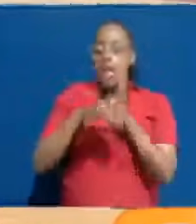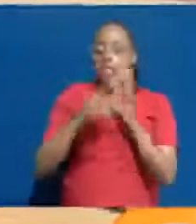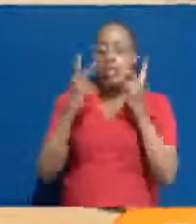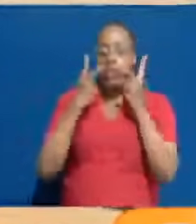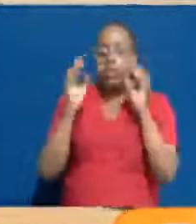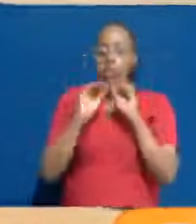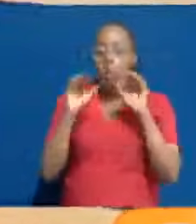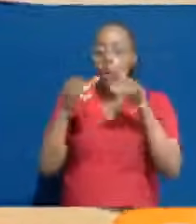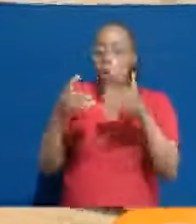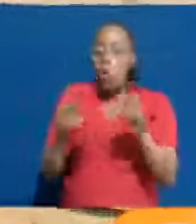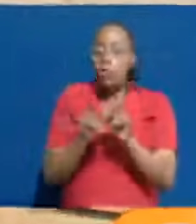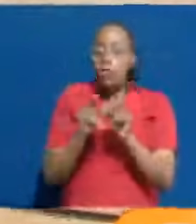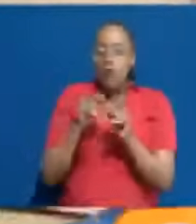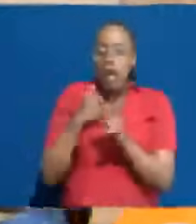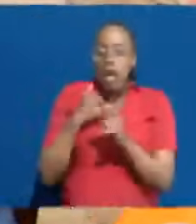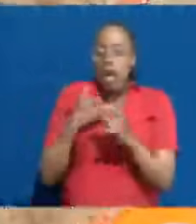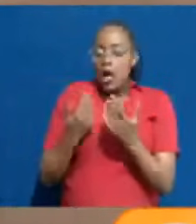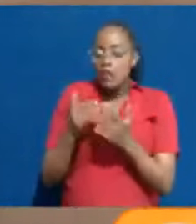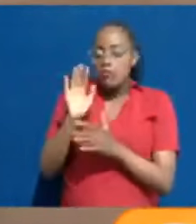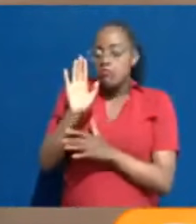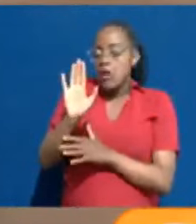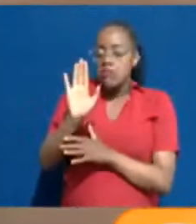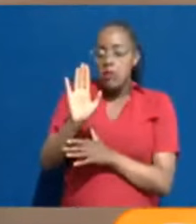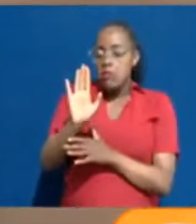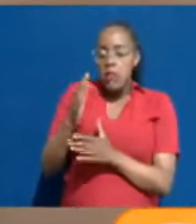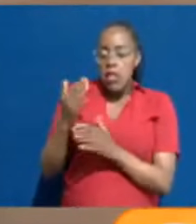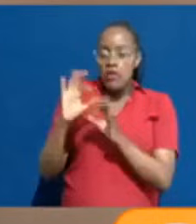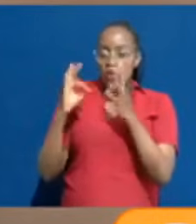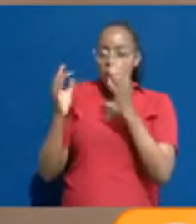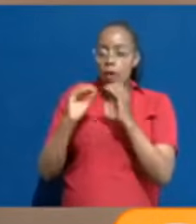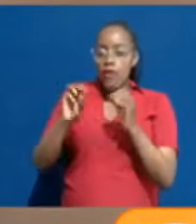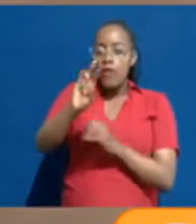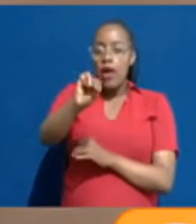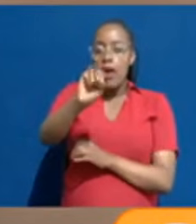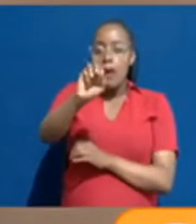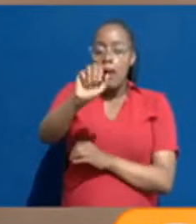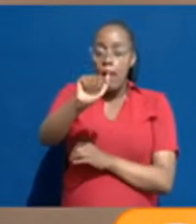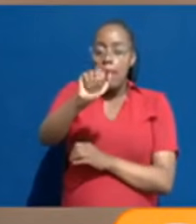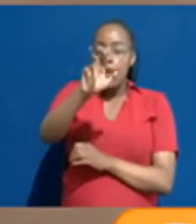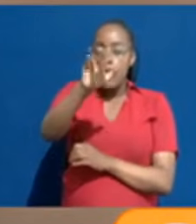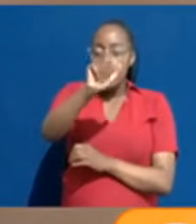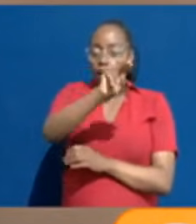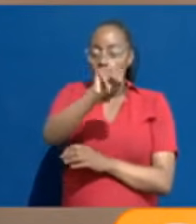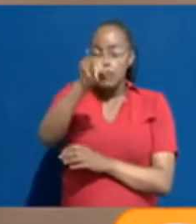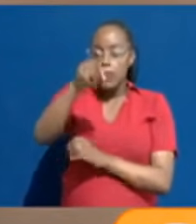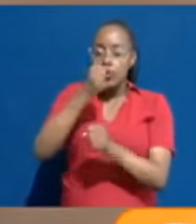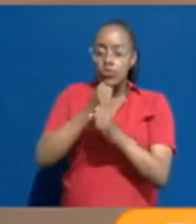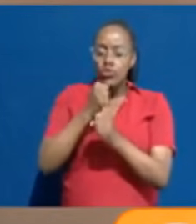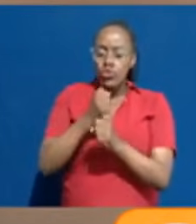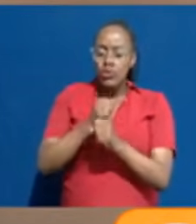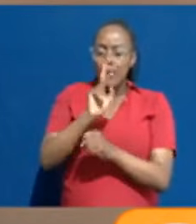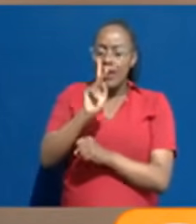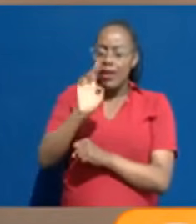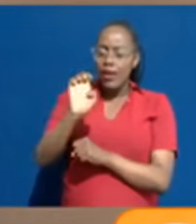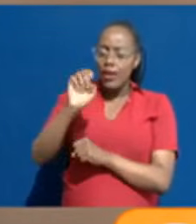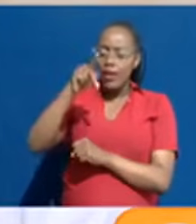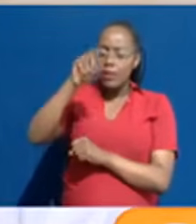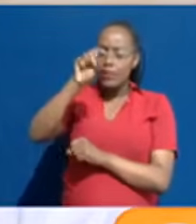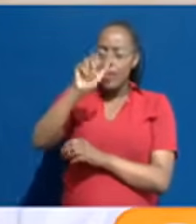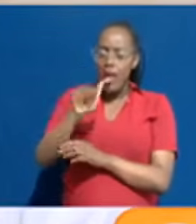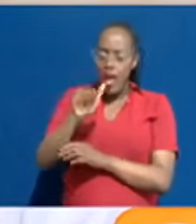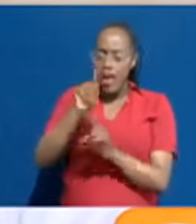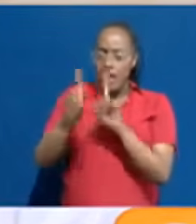or heard from by her loved ones. Marian, who was expected to sit for her Kepsea examination, is reported to have gotten